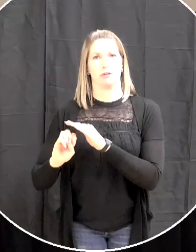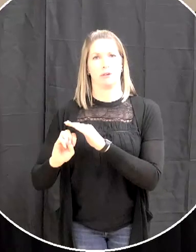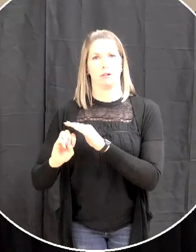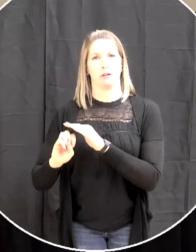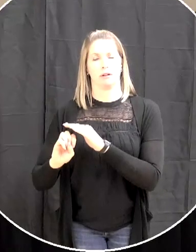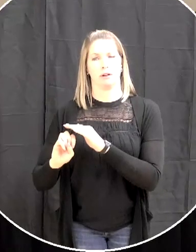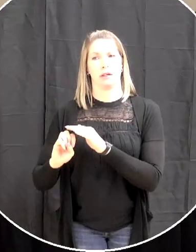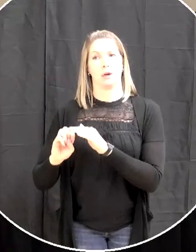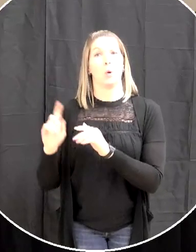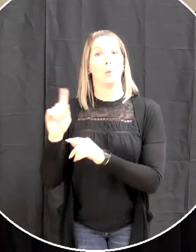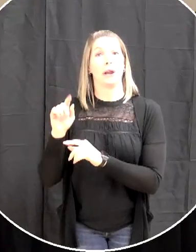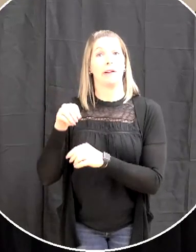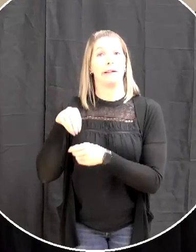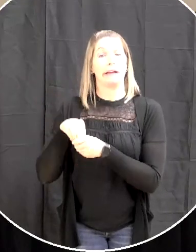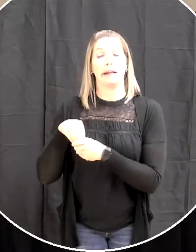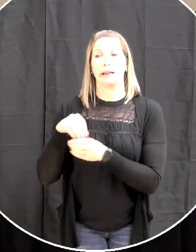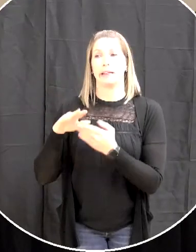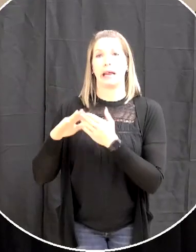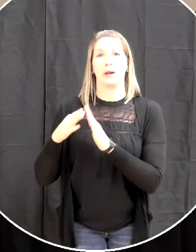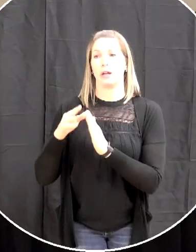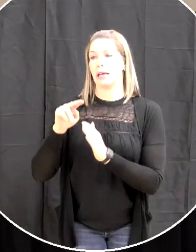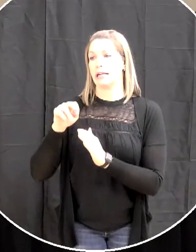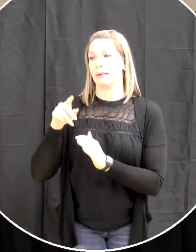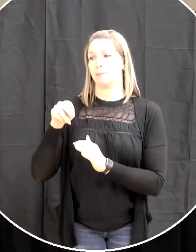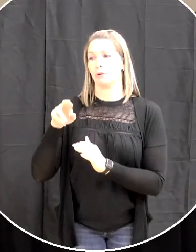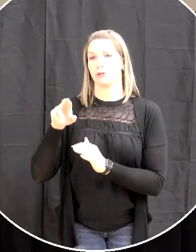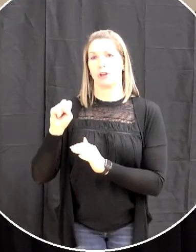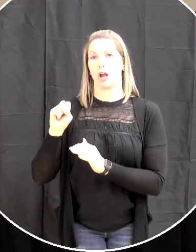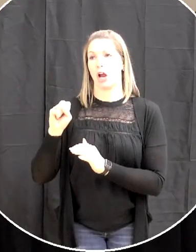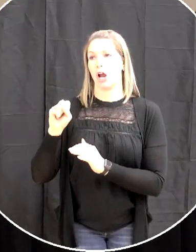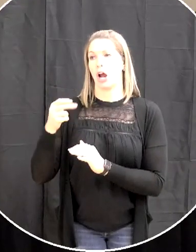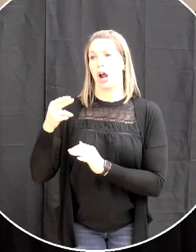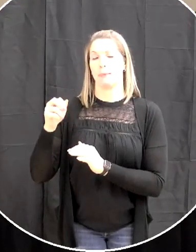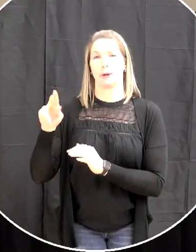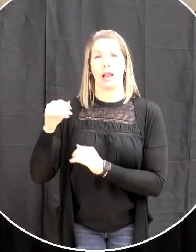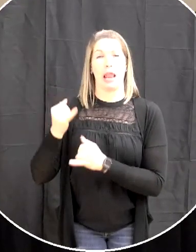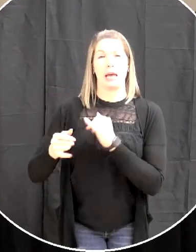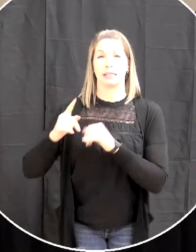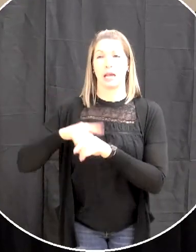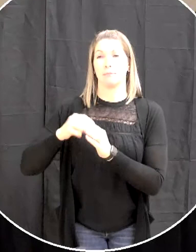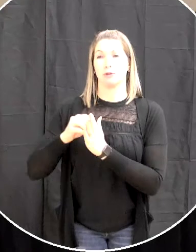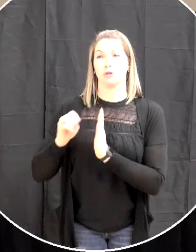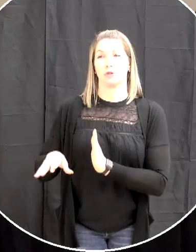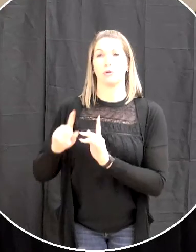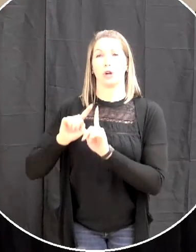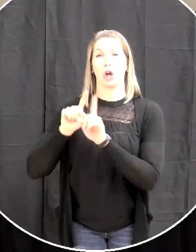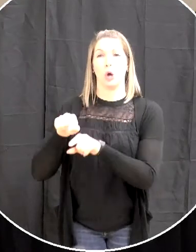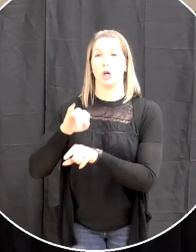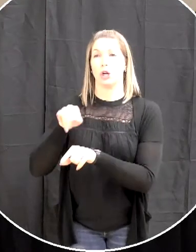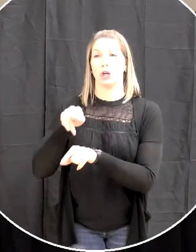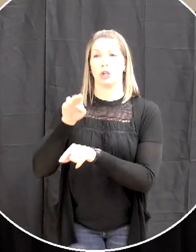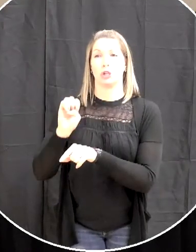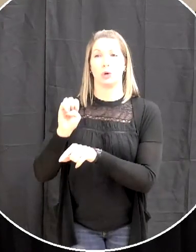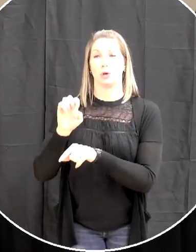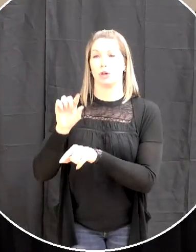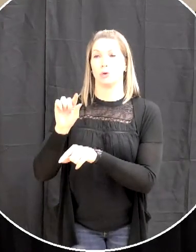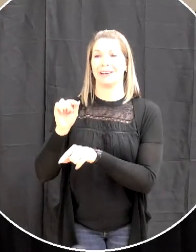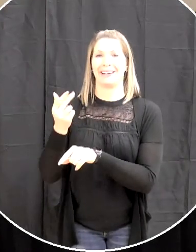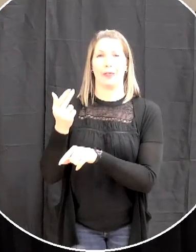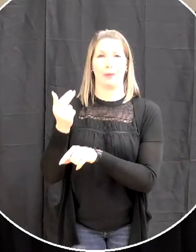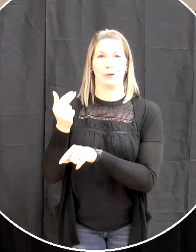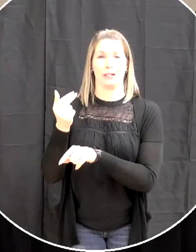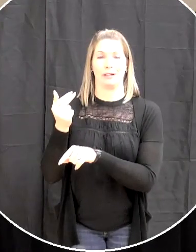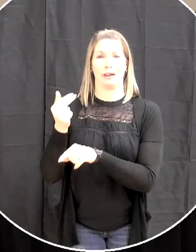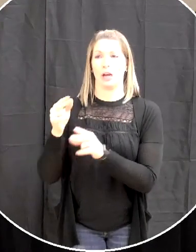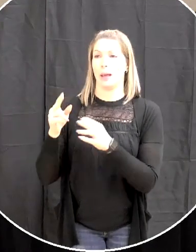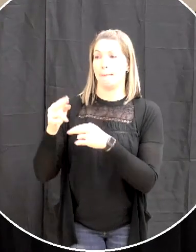Nippers Harbour has not had children in attendance since at least June of 2013, And whereas maintaining ownership and control of the building and